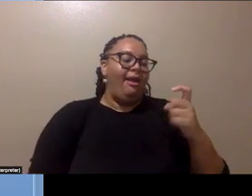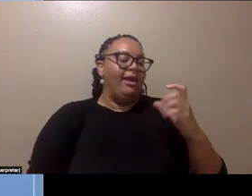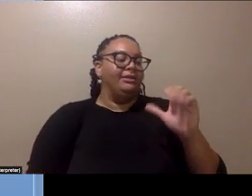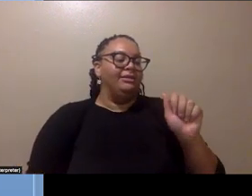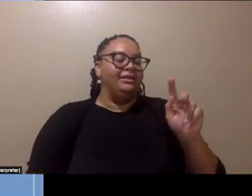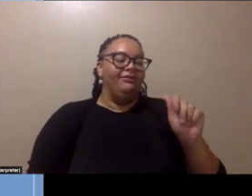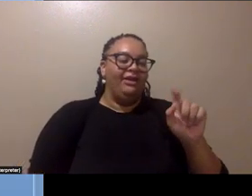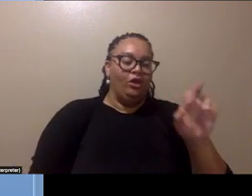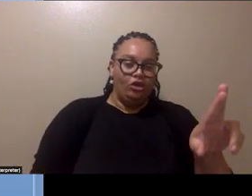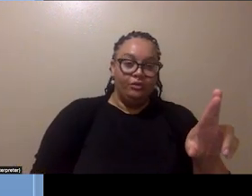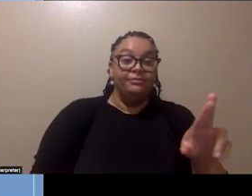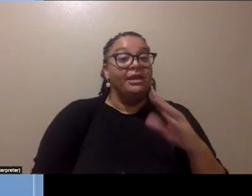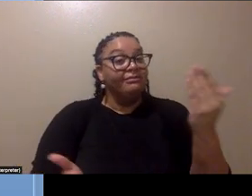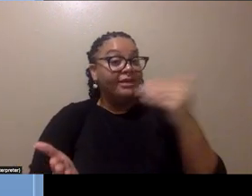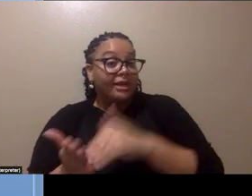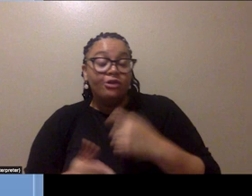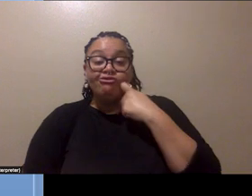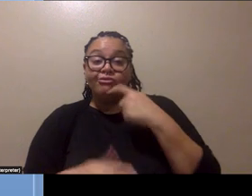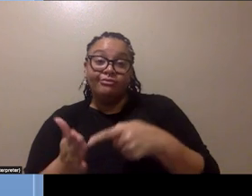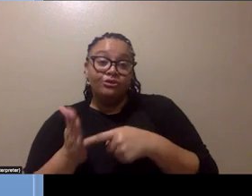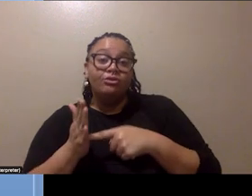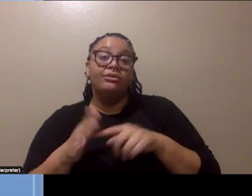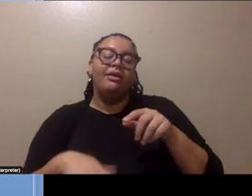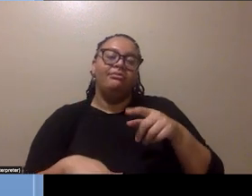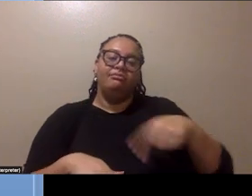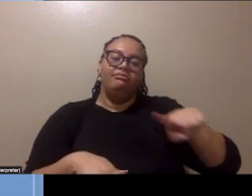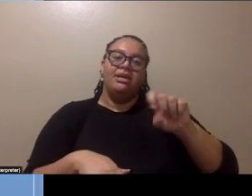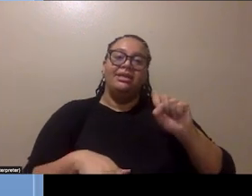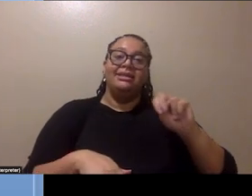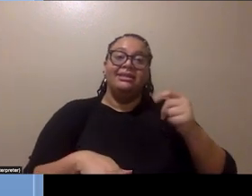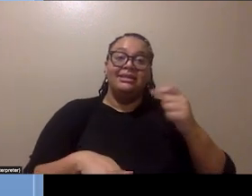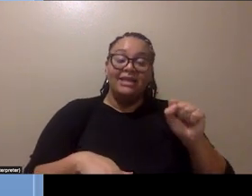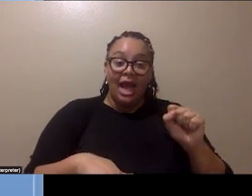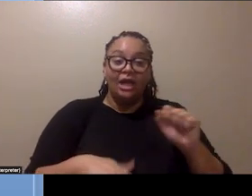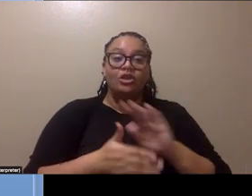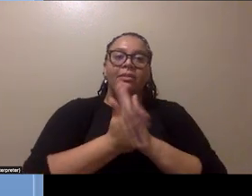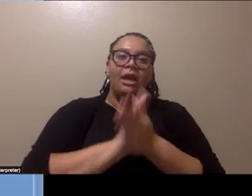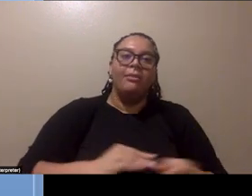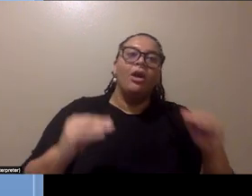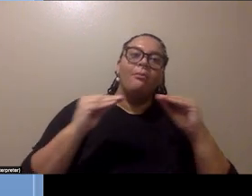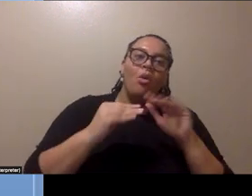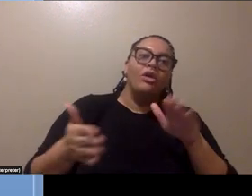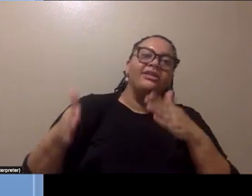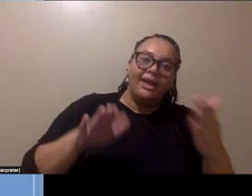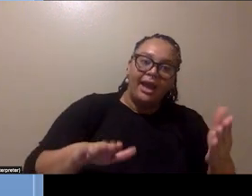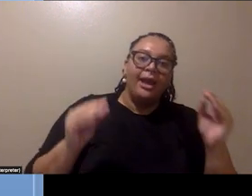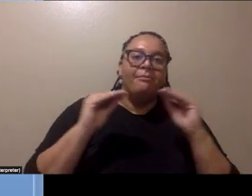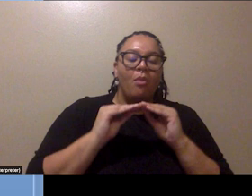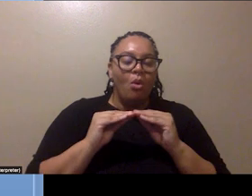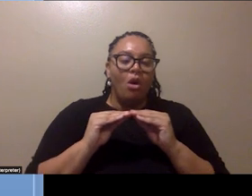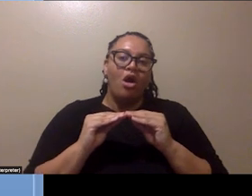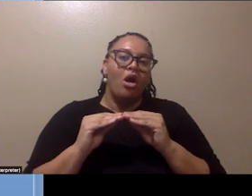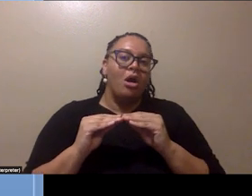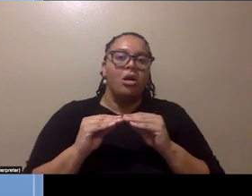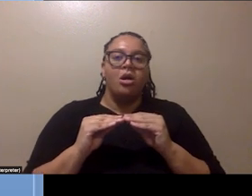in closed canopy, the hairy woodpecker. And again, this just points to the fact that these snags are becoming more decayed and more softened and